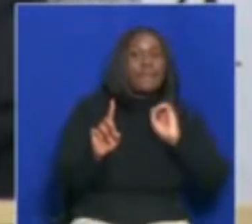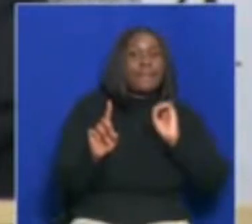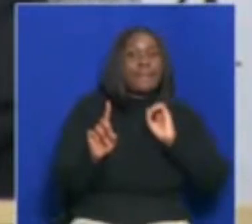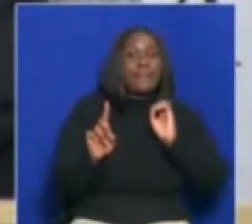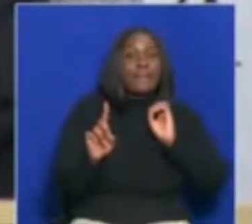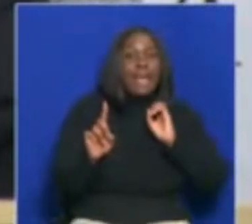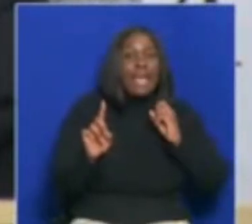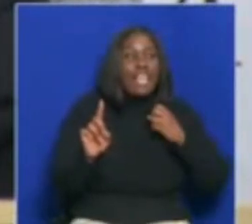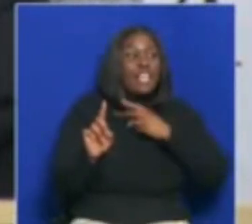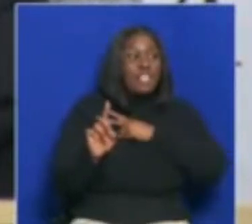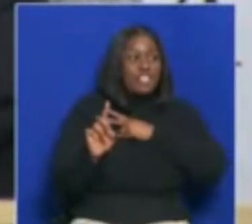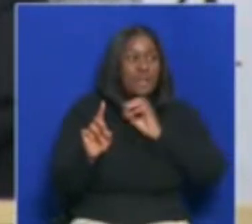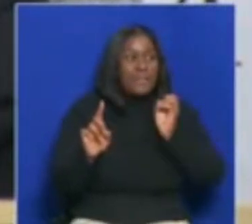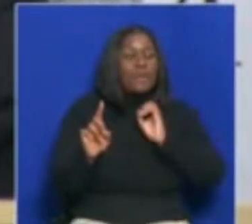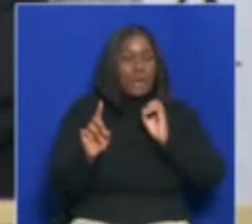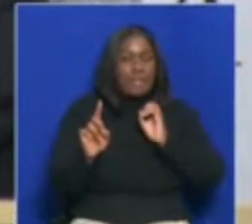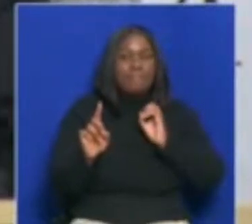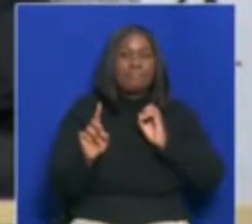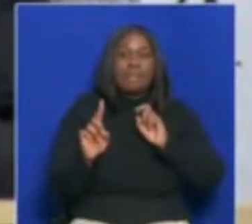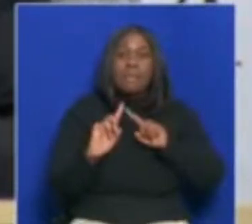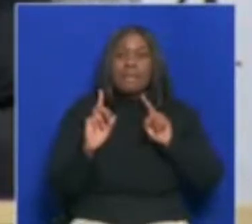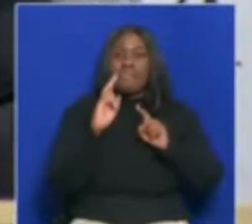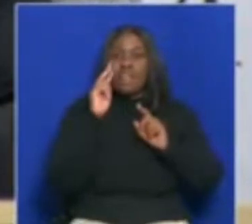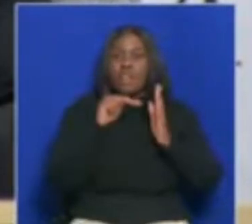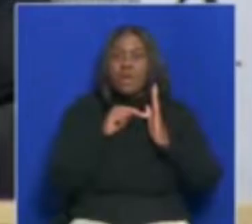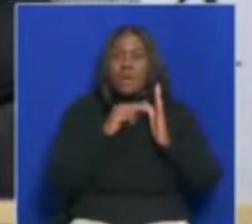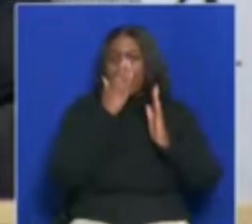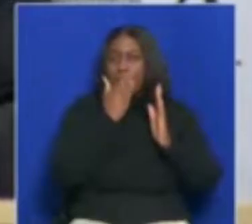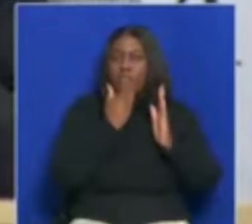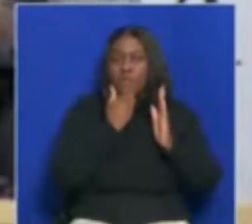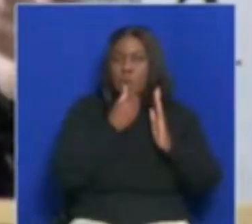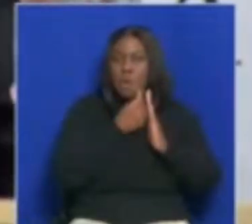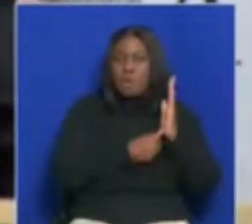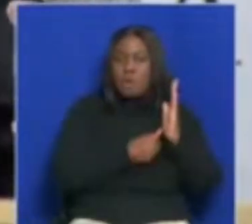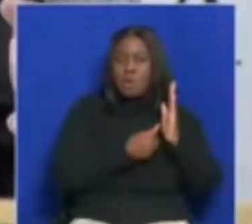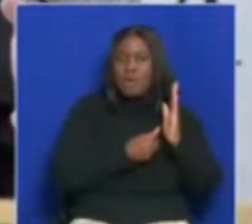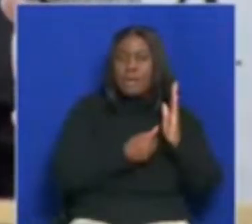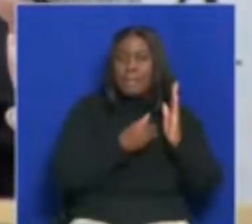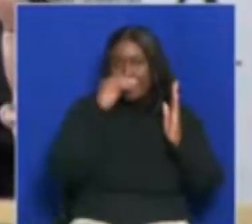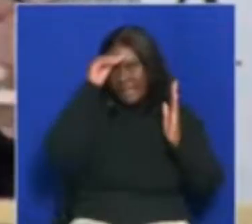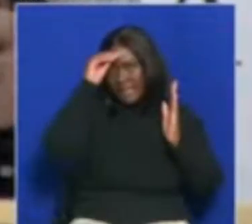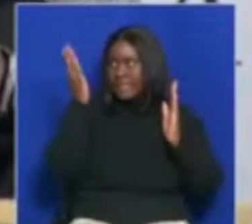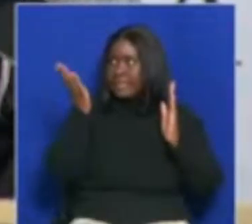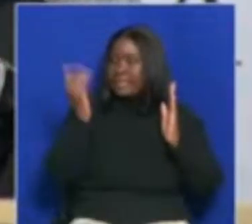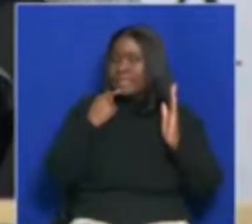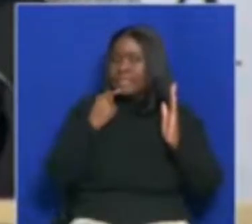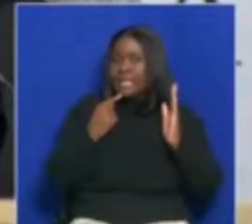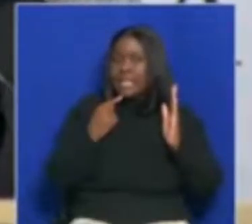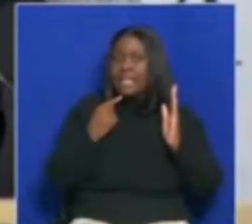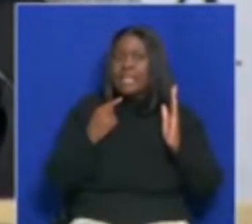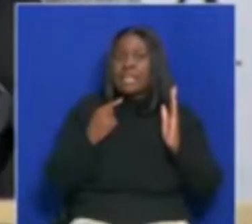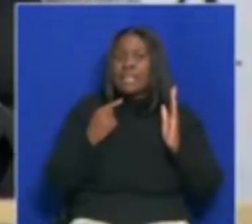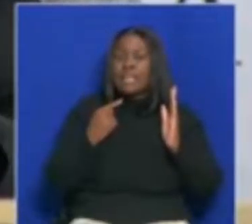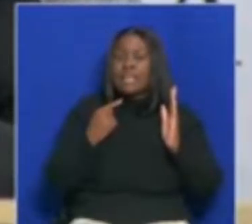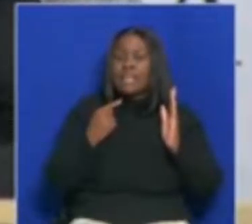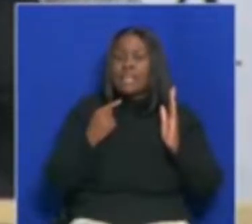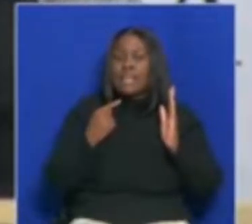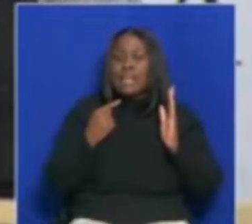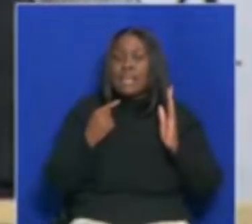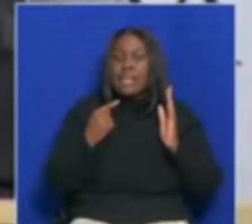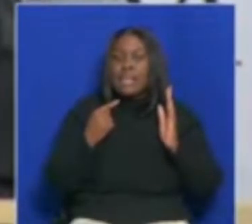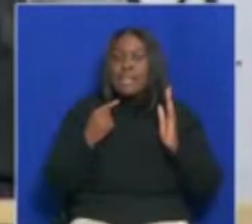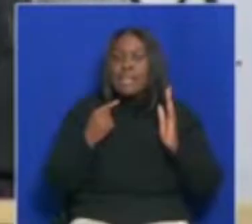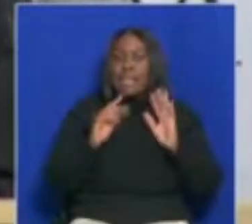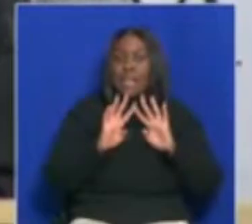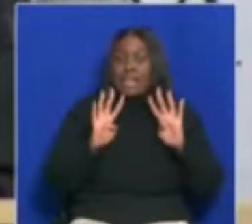the shooting, the police indicated that they retreated into hiding when